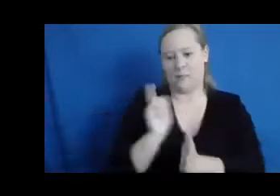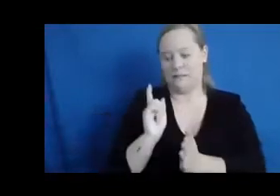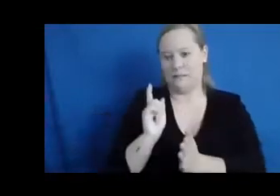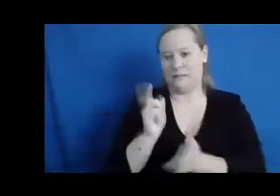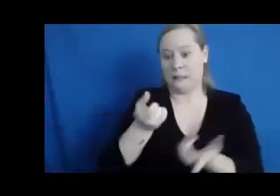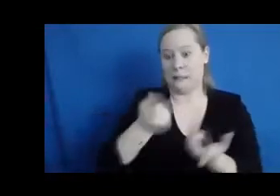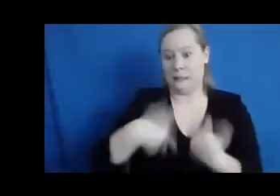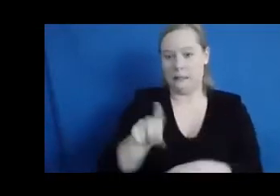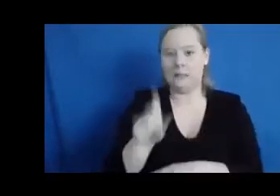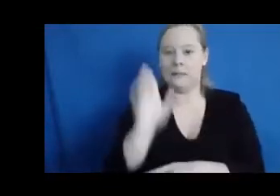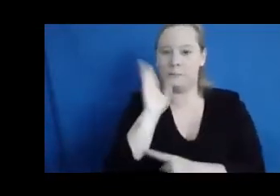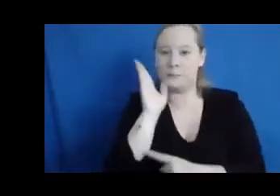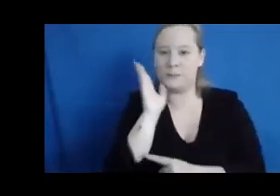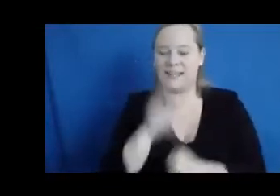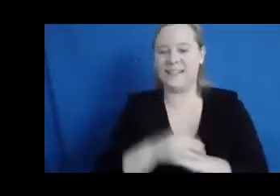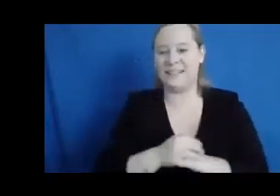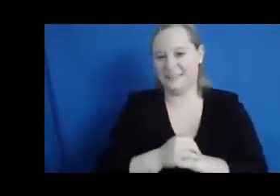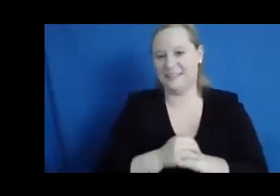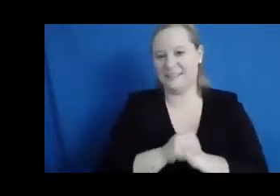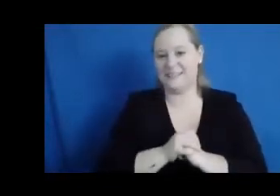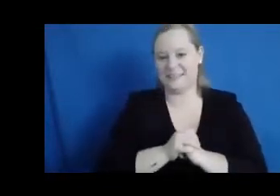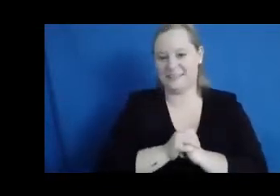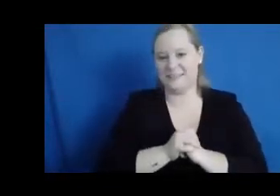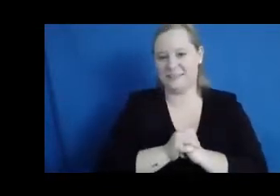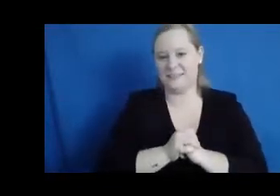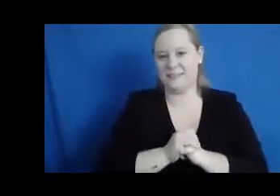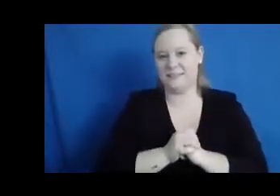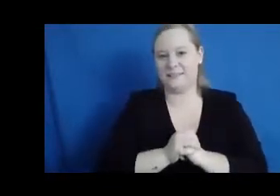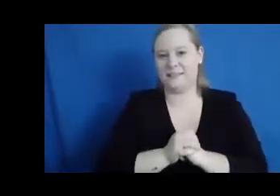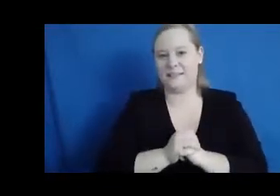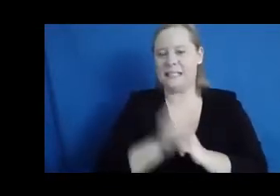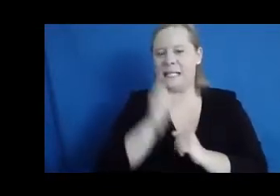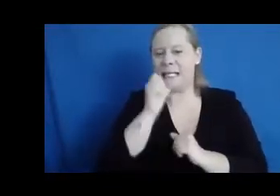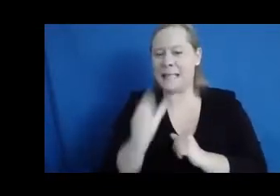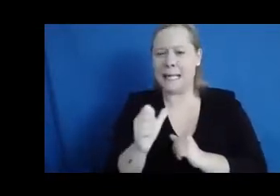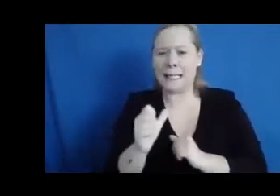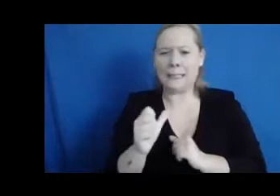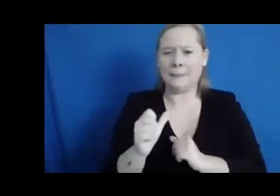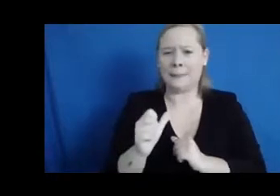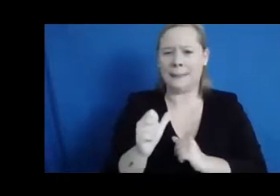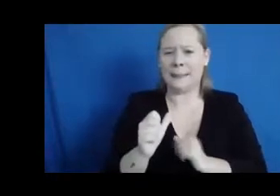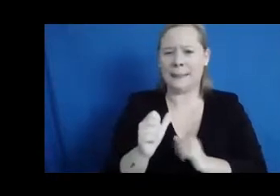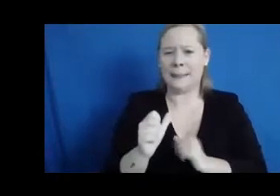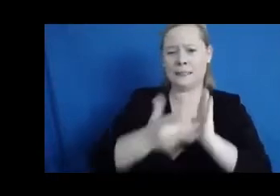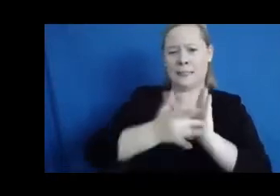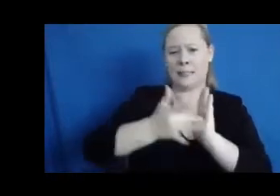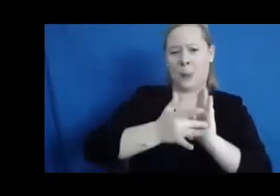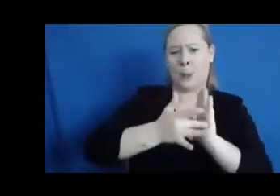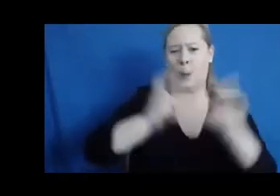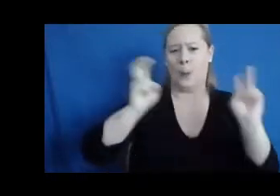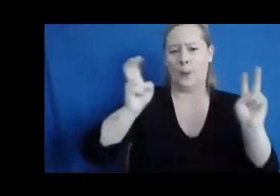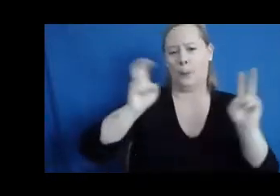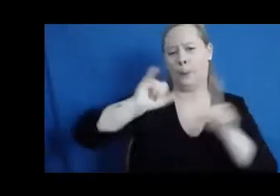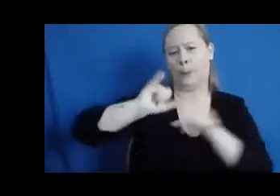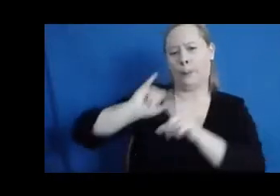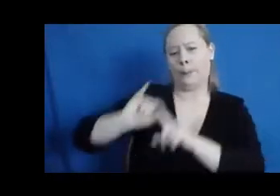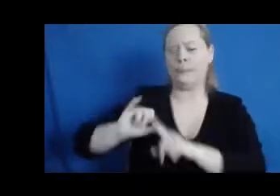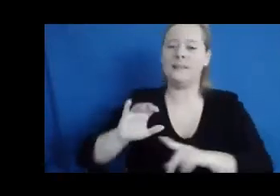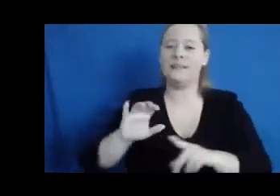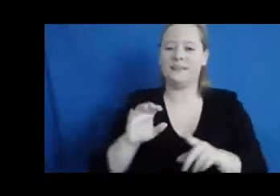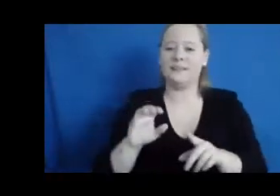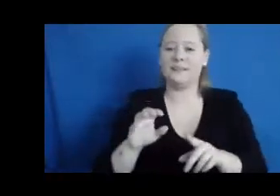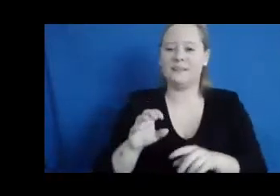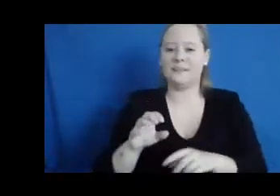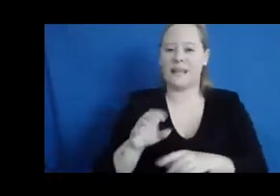in and give this presentation. So it's not going to be the technical presentation that Talon would